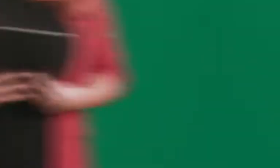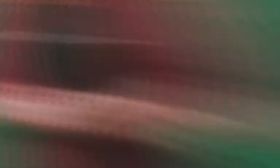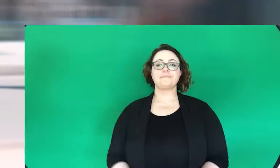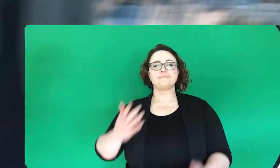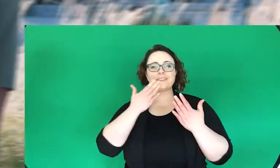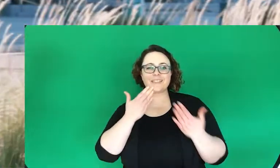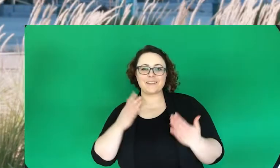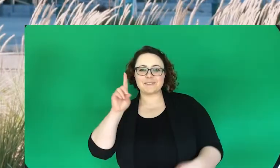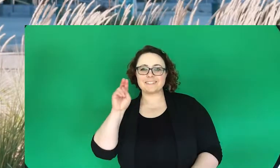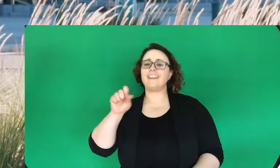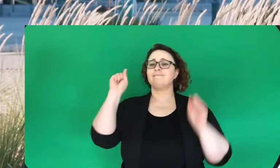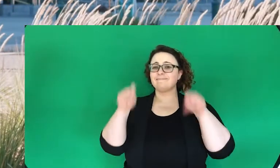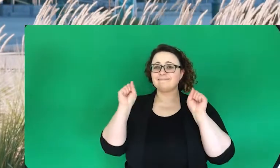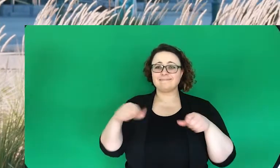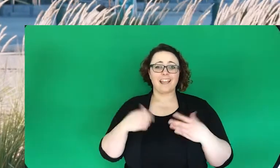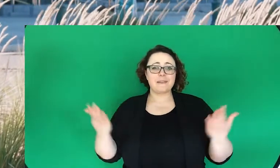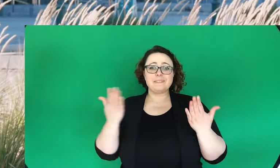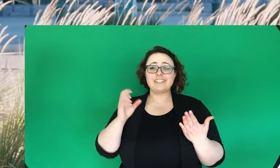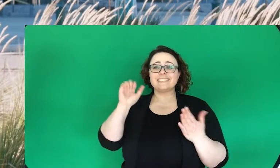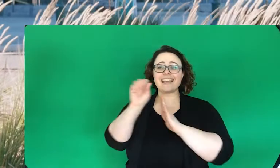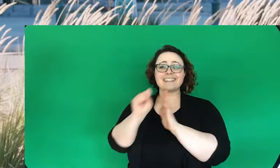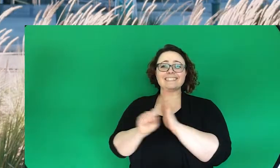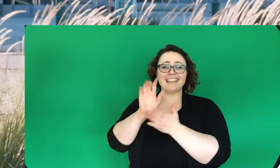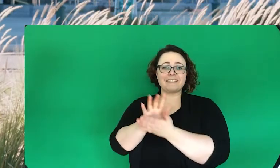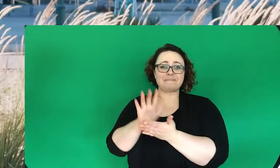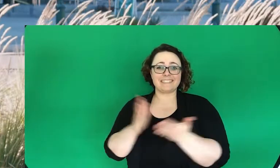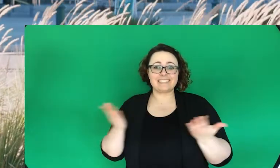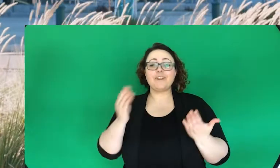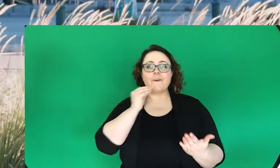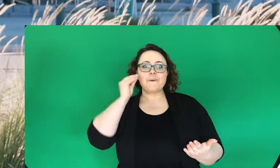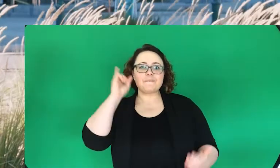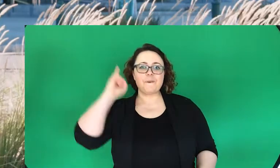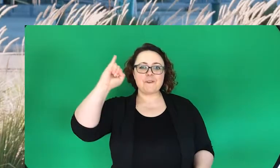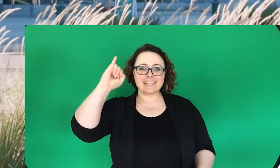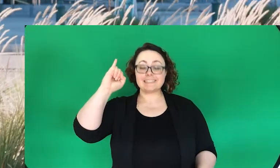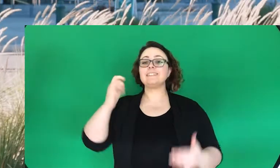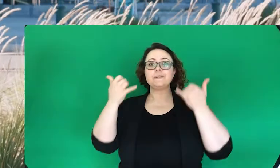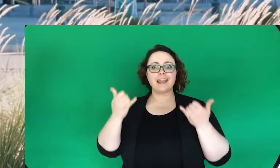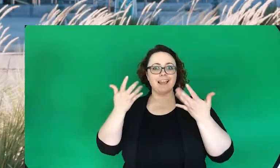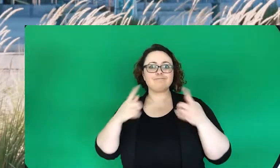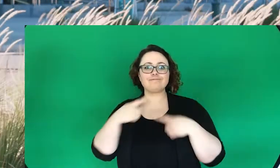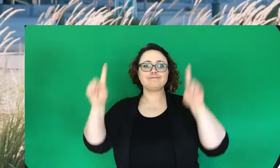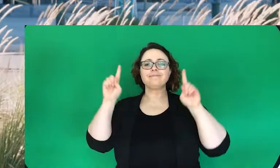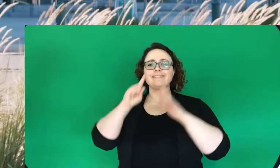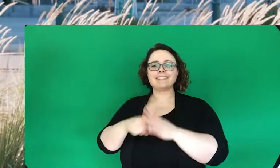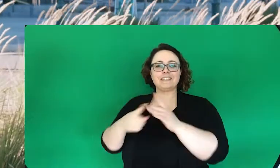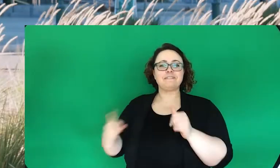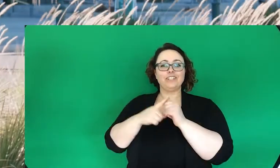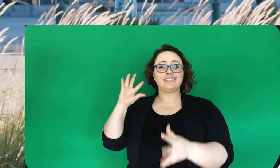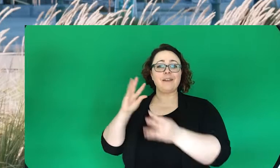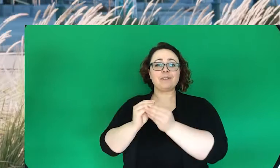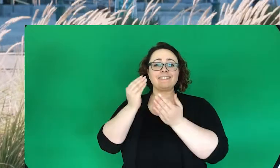Herring. Thank you, Donna. Yes, I'm here on the Sacramento State campus, home of the Hornets, who today announced